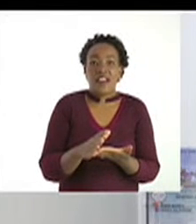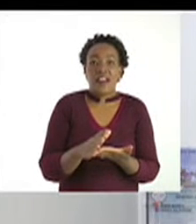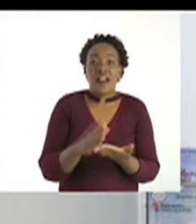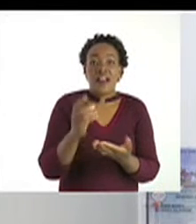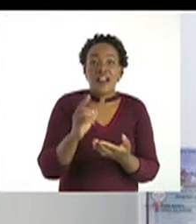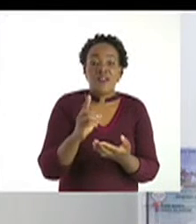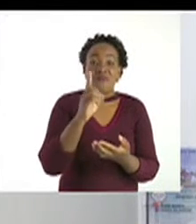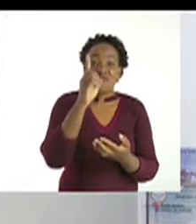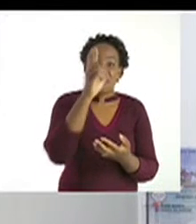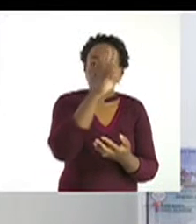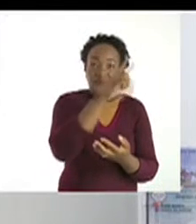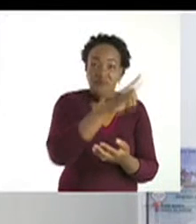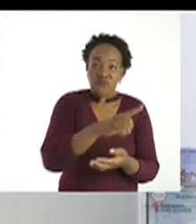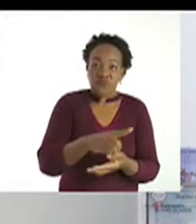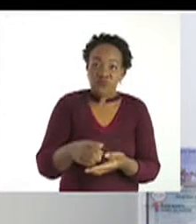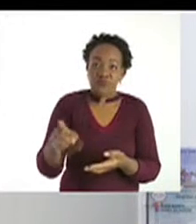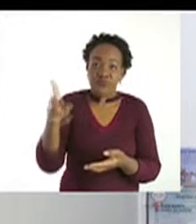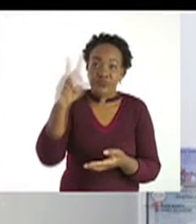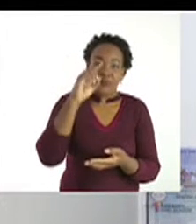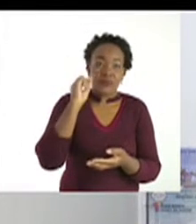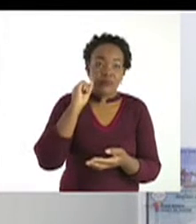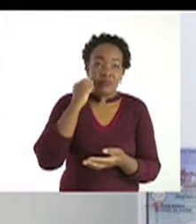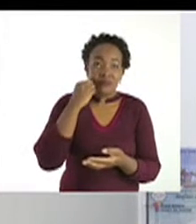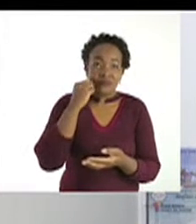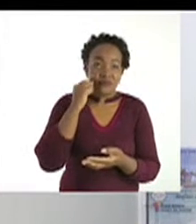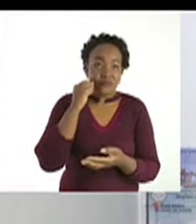sweets for you.